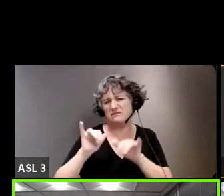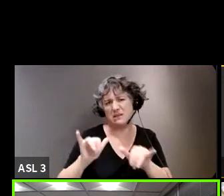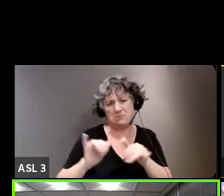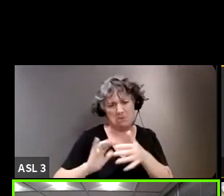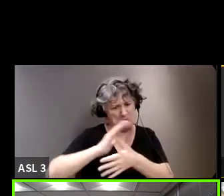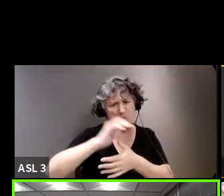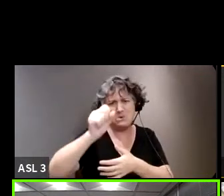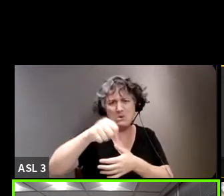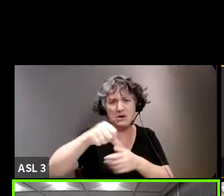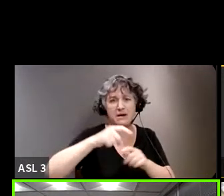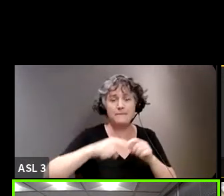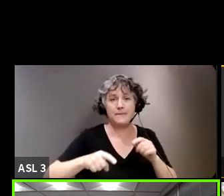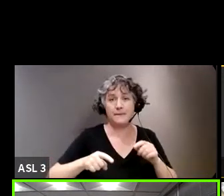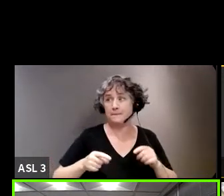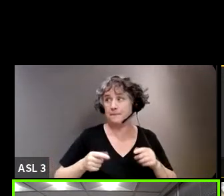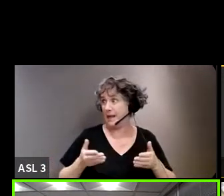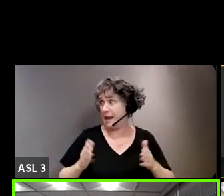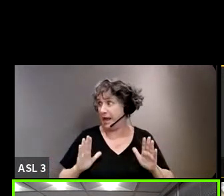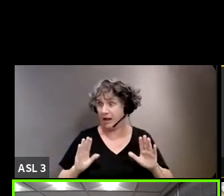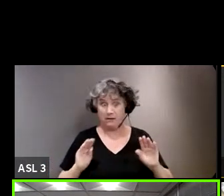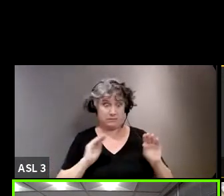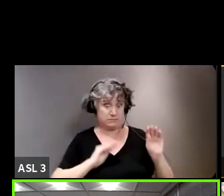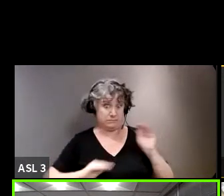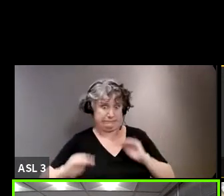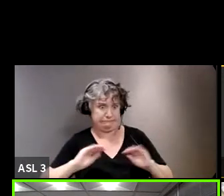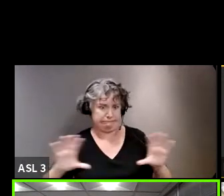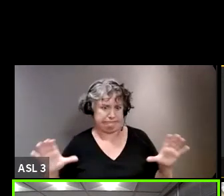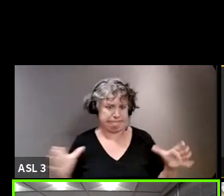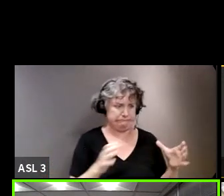staff to the level the resources allow us to